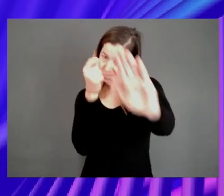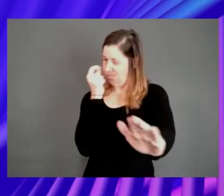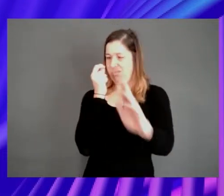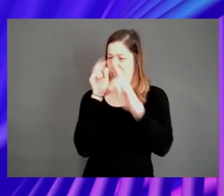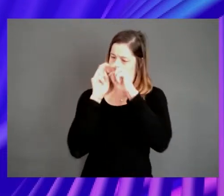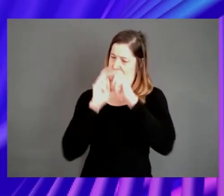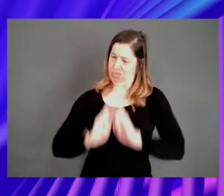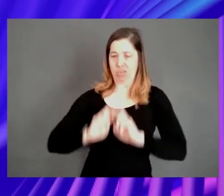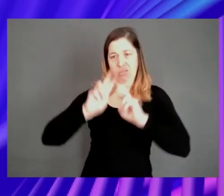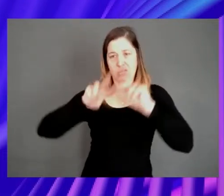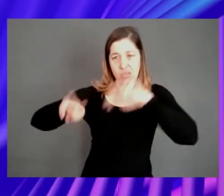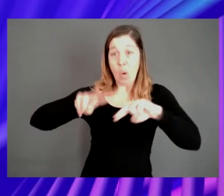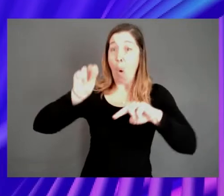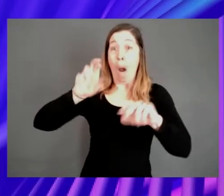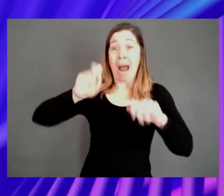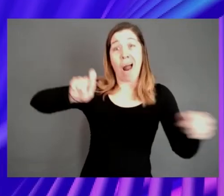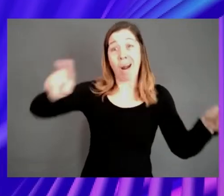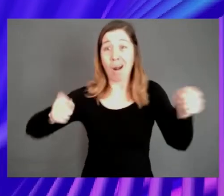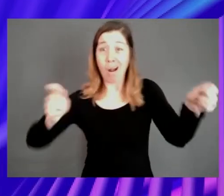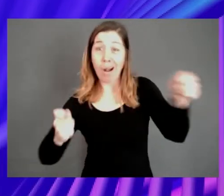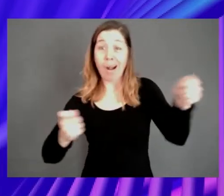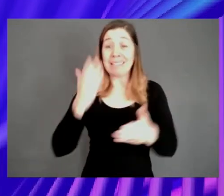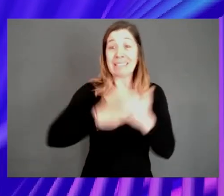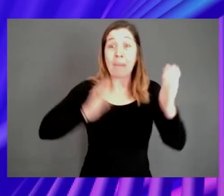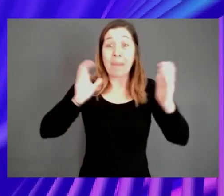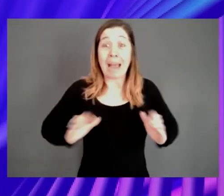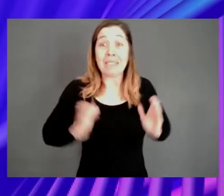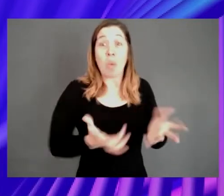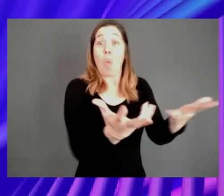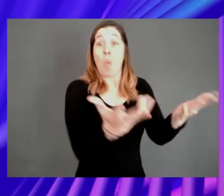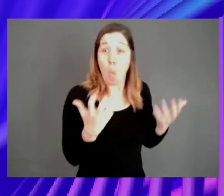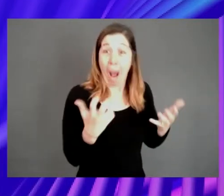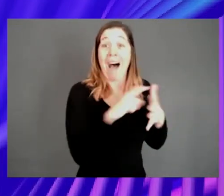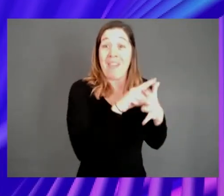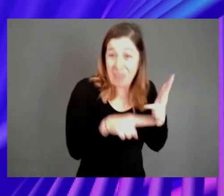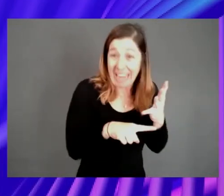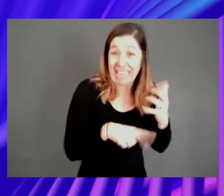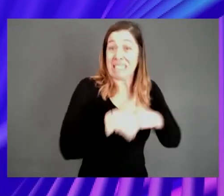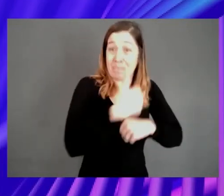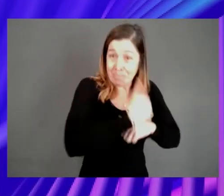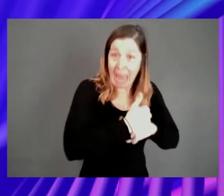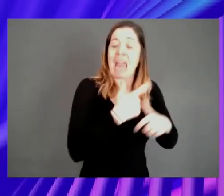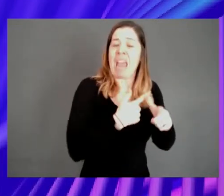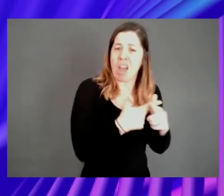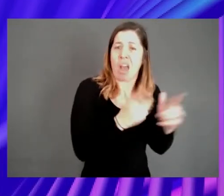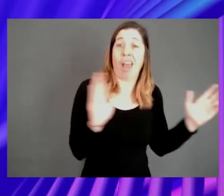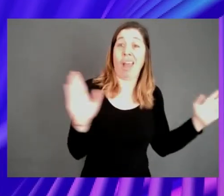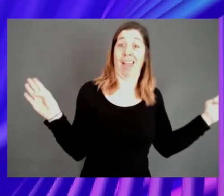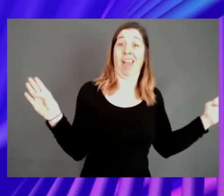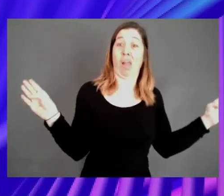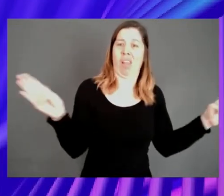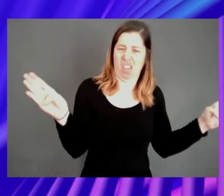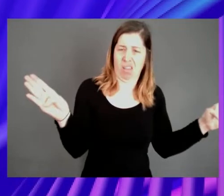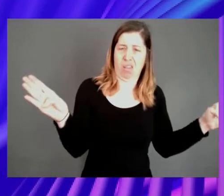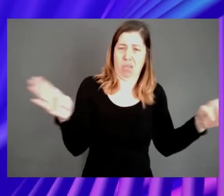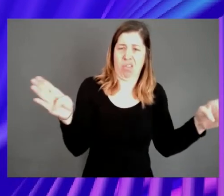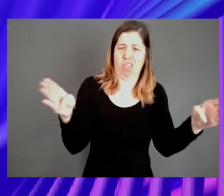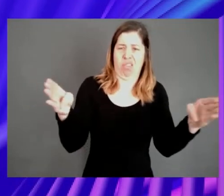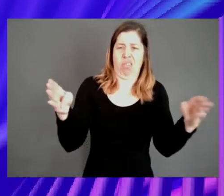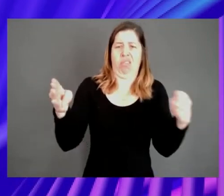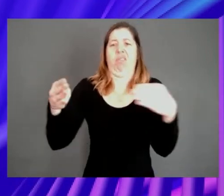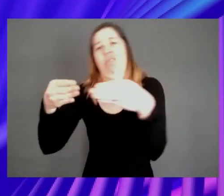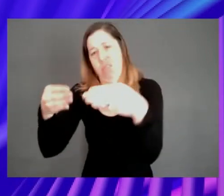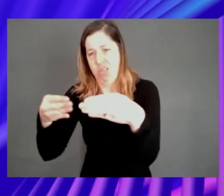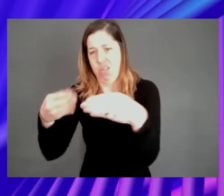will have, you know, a set of baseline things they need to have everywhere. And then as they get more restrictive, you know, maybe, you know, dev, you know, then